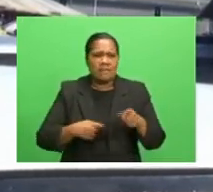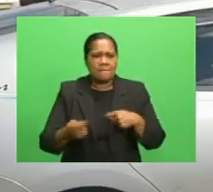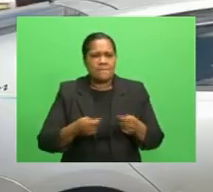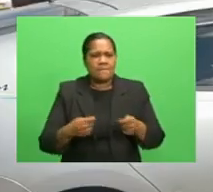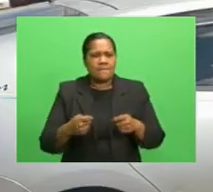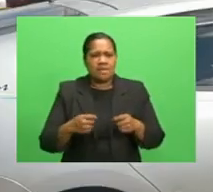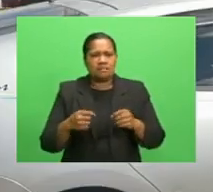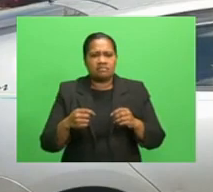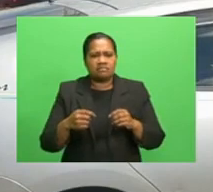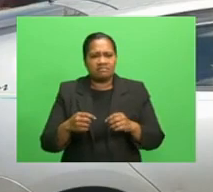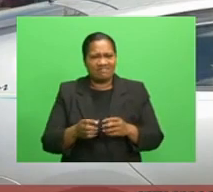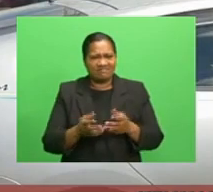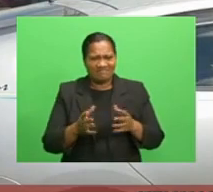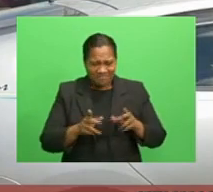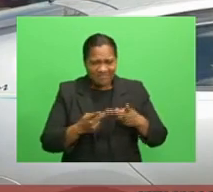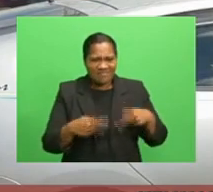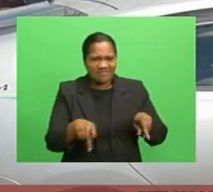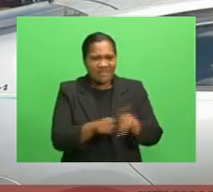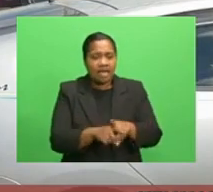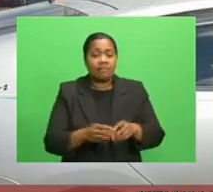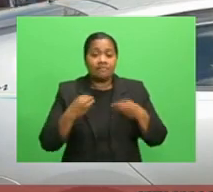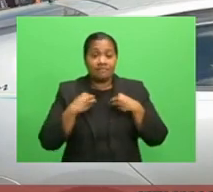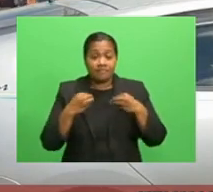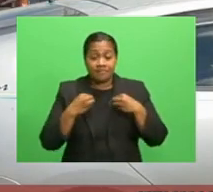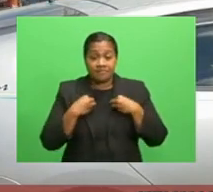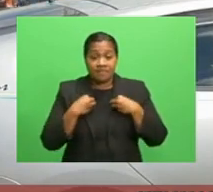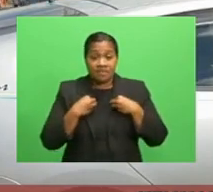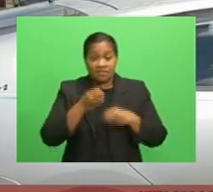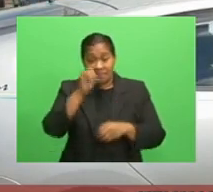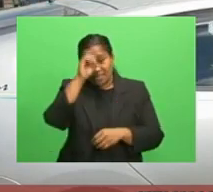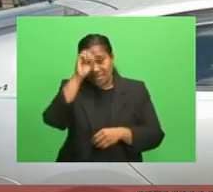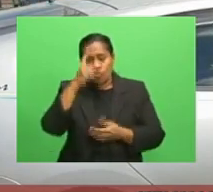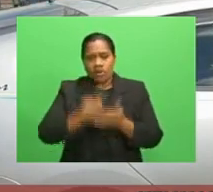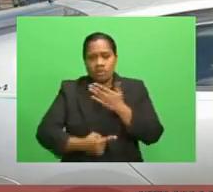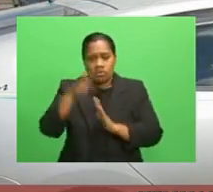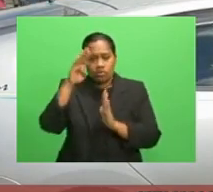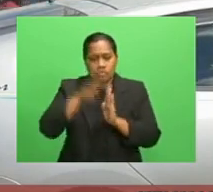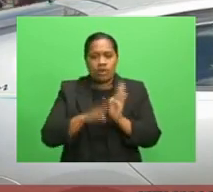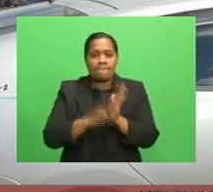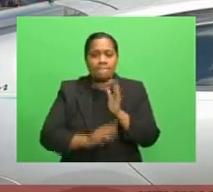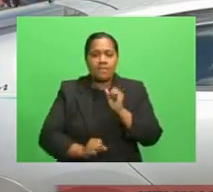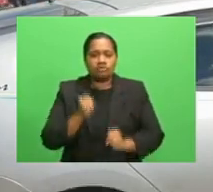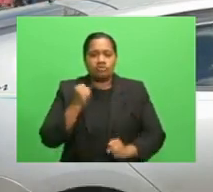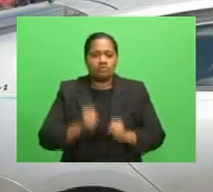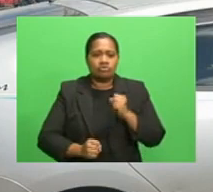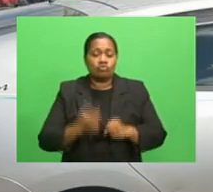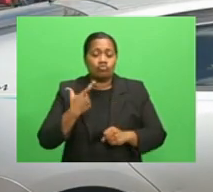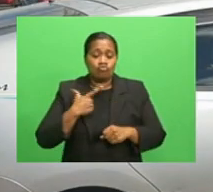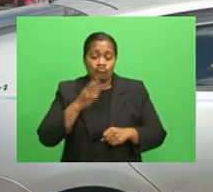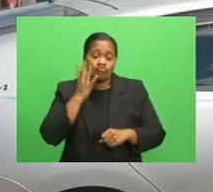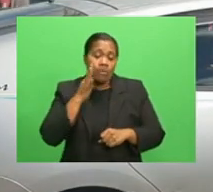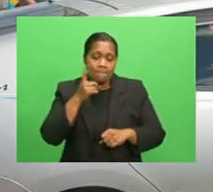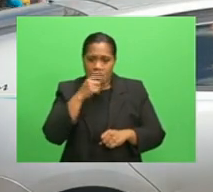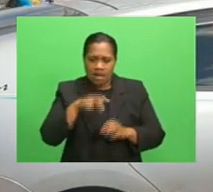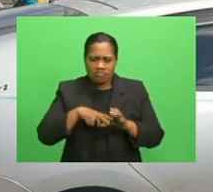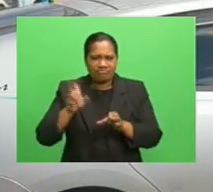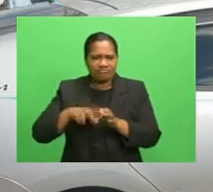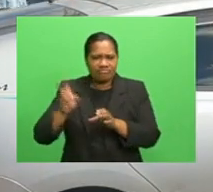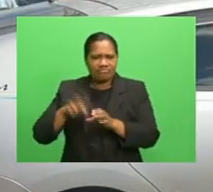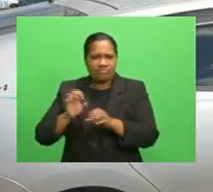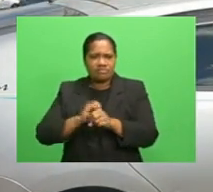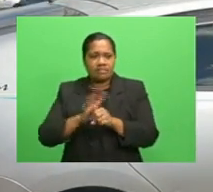outside. Taxi business had dropped in March when thousands of Fijians were laid off work due to COVID-19. Some of them were